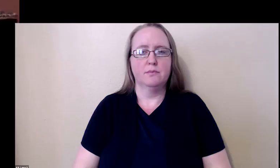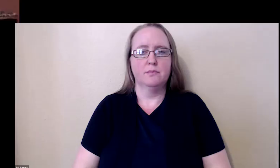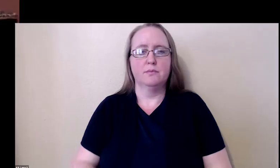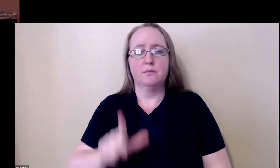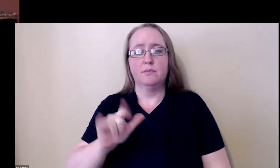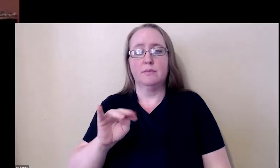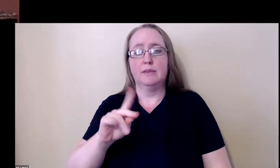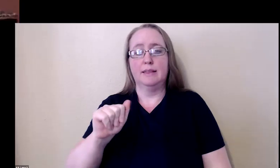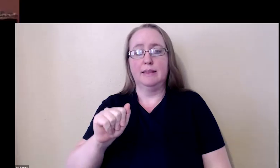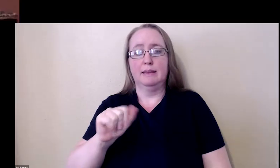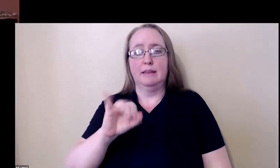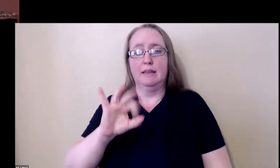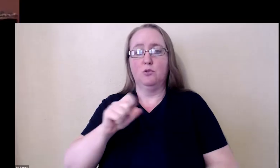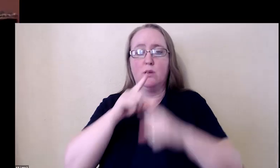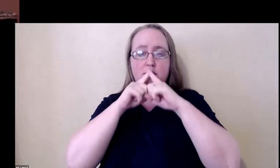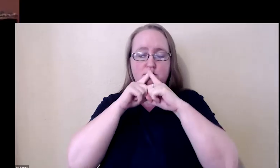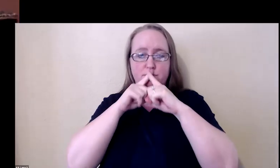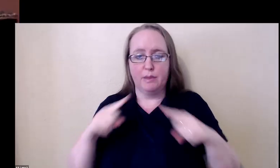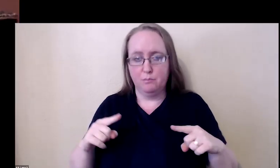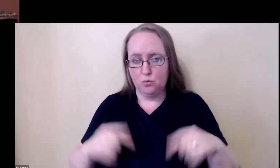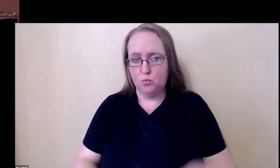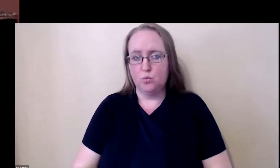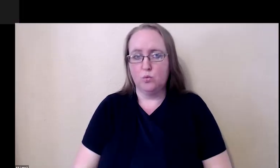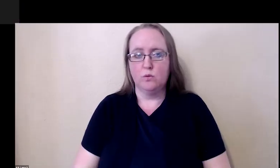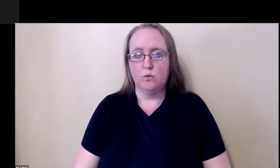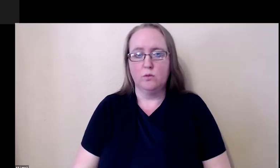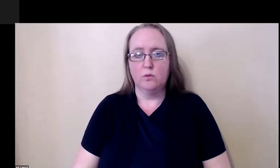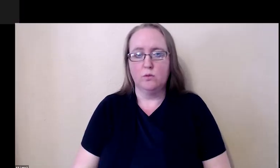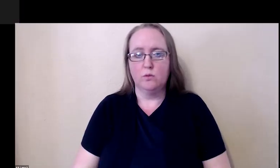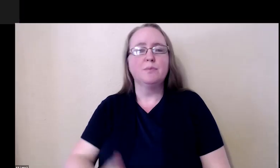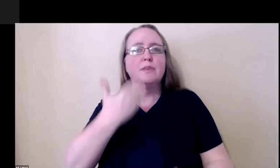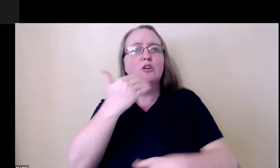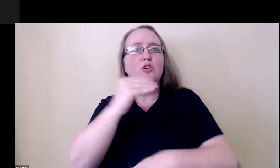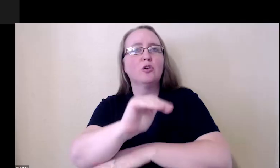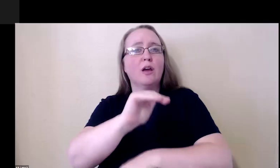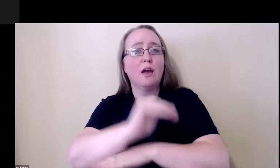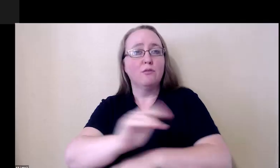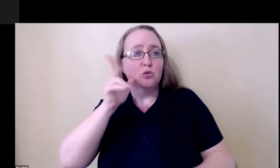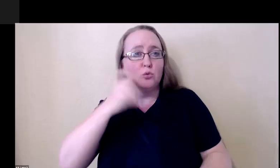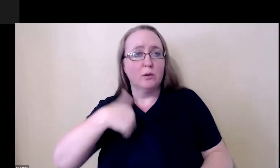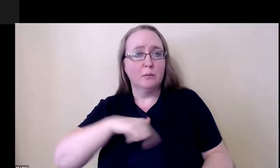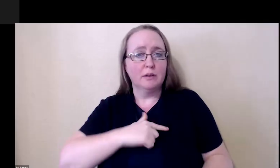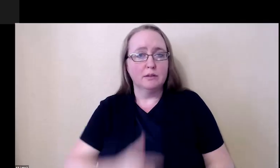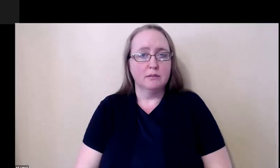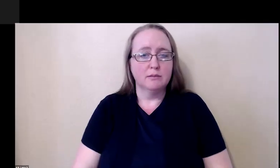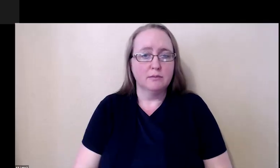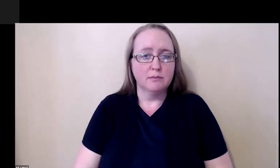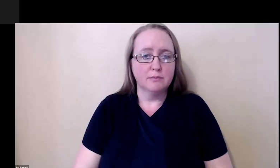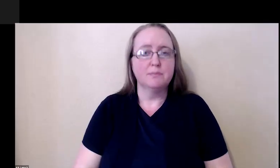Glenda, if you can unmute your mic. Good afternoon. Can you all hear me?